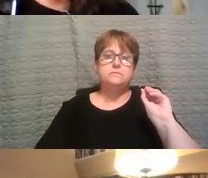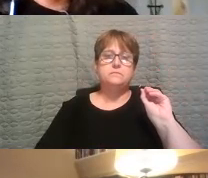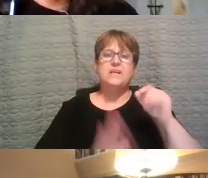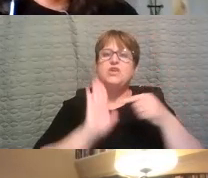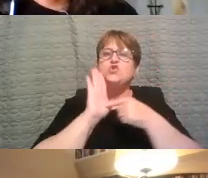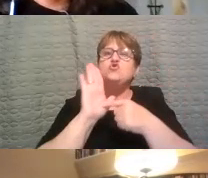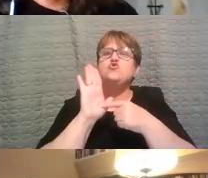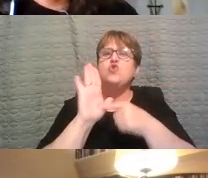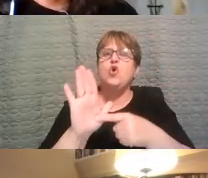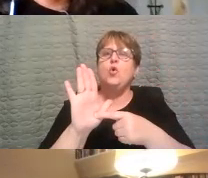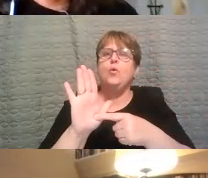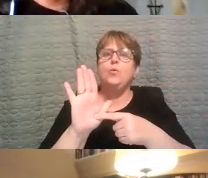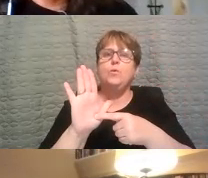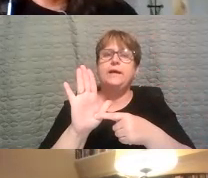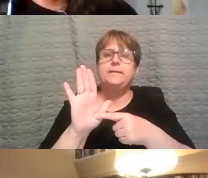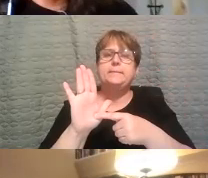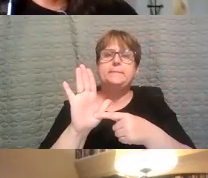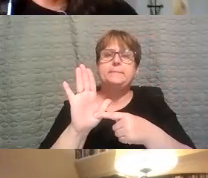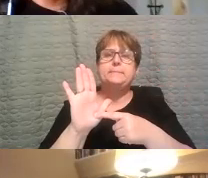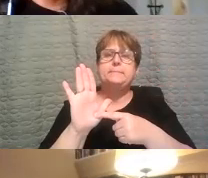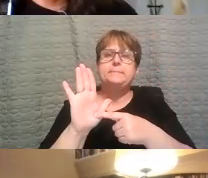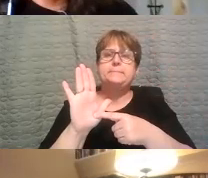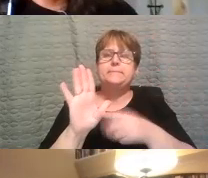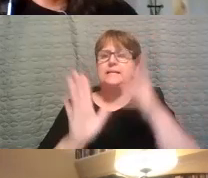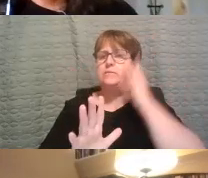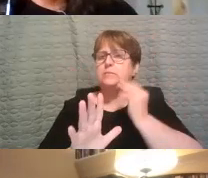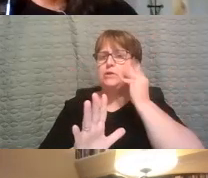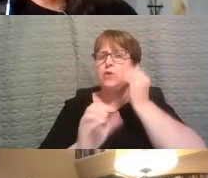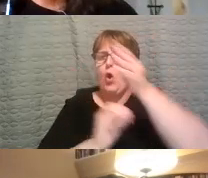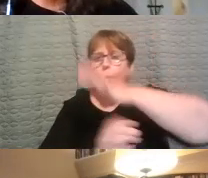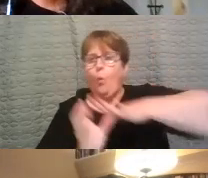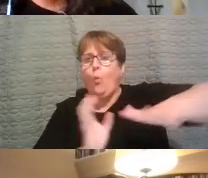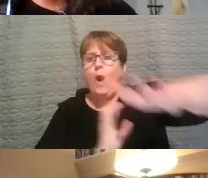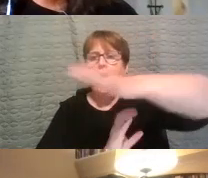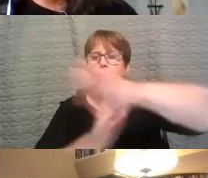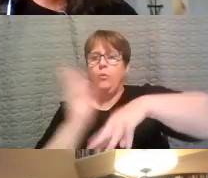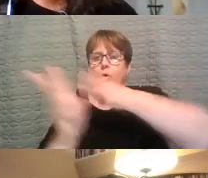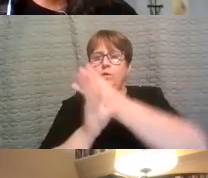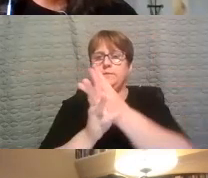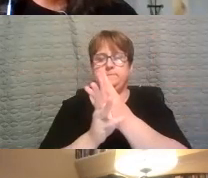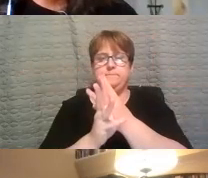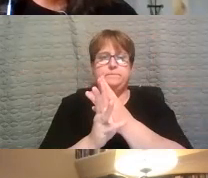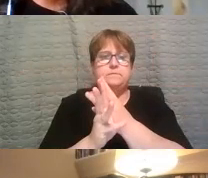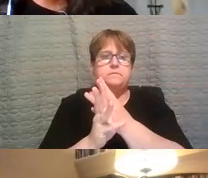show the experience around the world, how traditional medicine